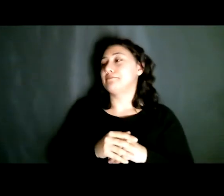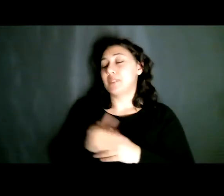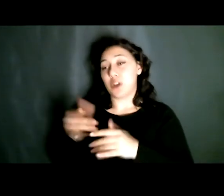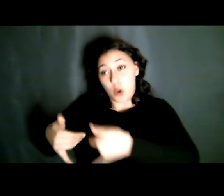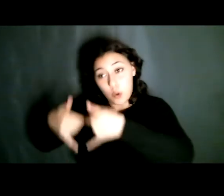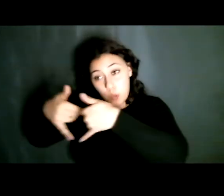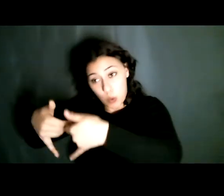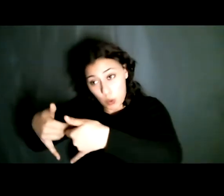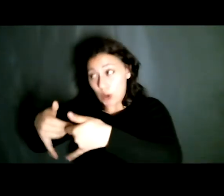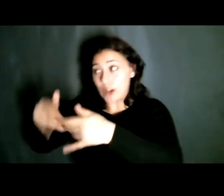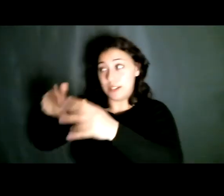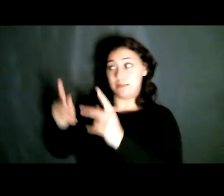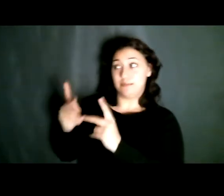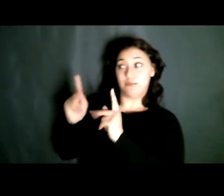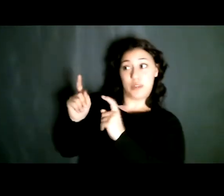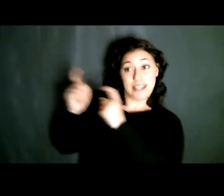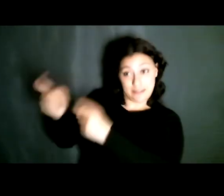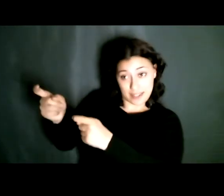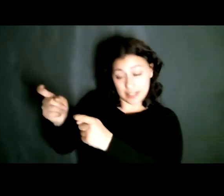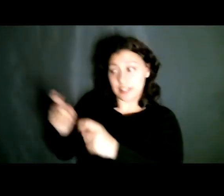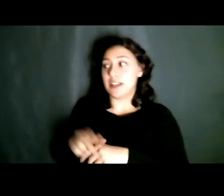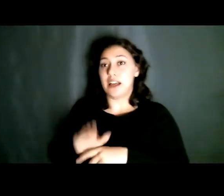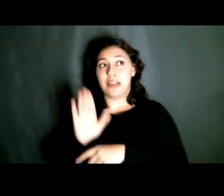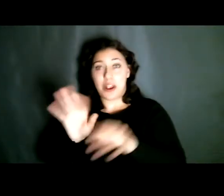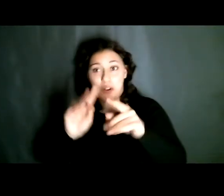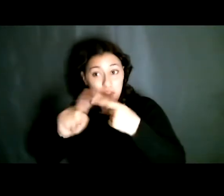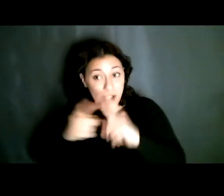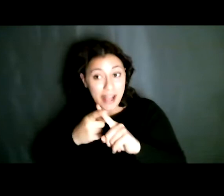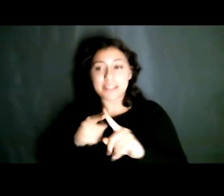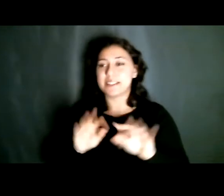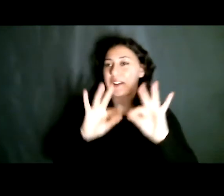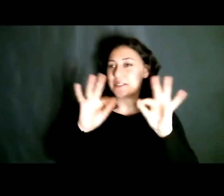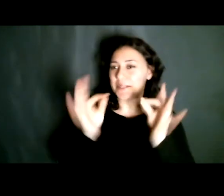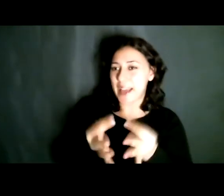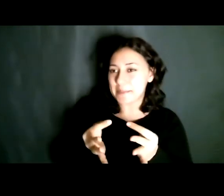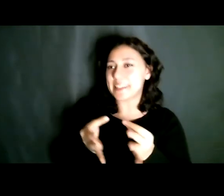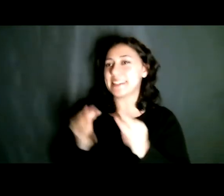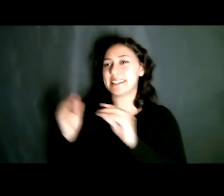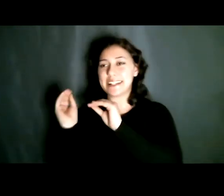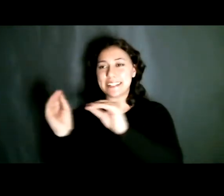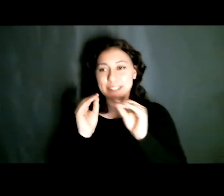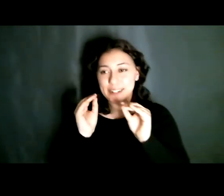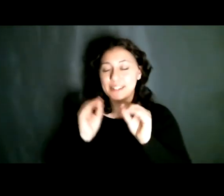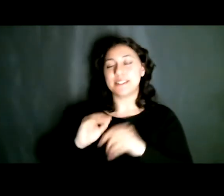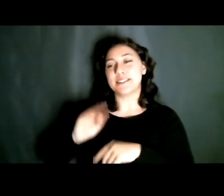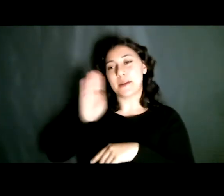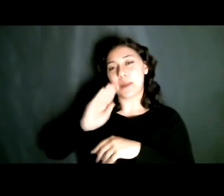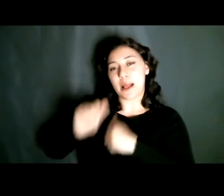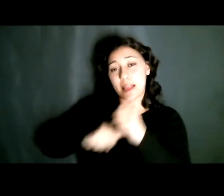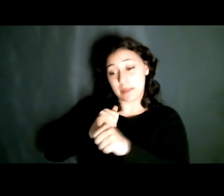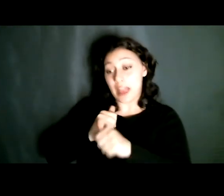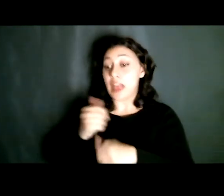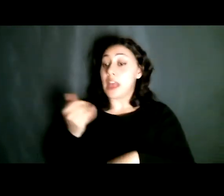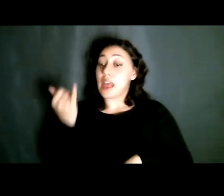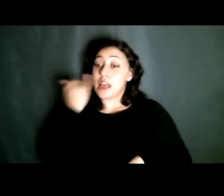world. So throughout the ceremony, if you would like to post any congratulations, please use the Q&A